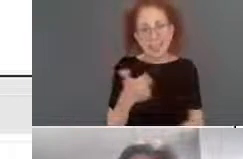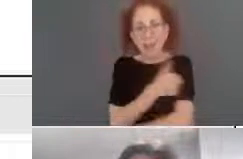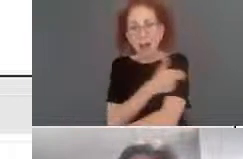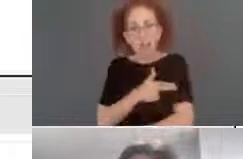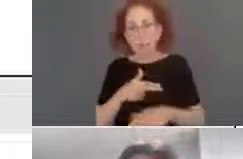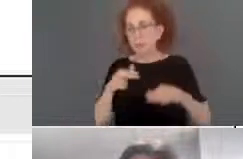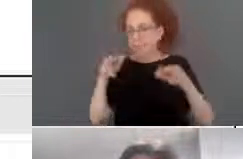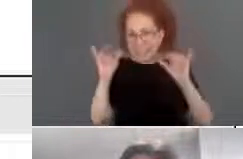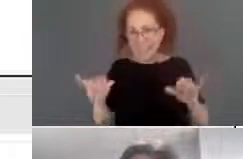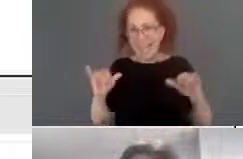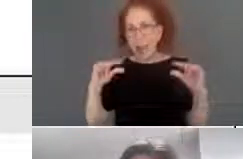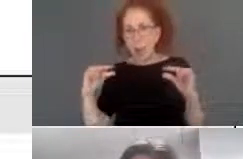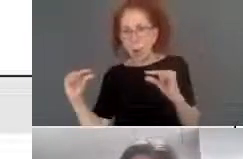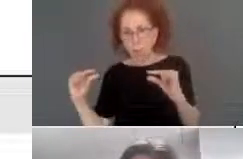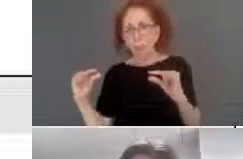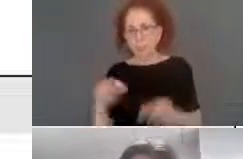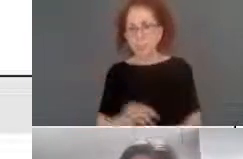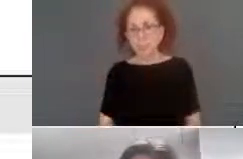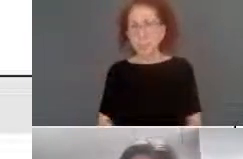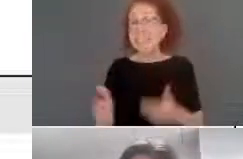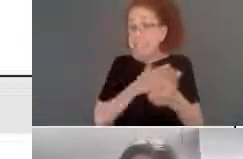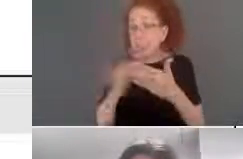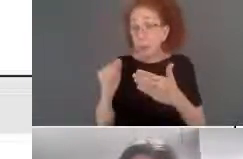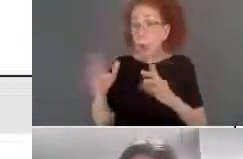low despite this infection rate creeping up.